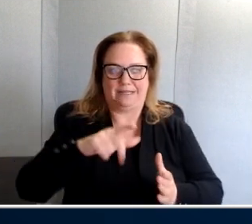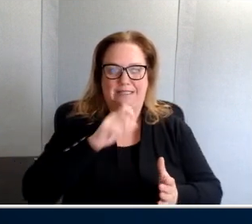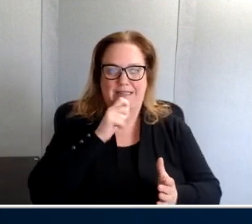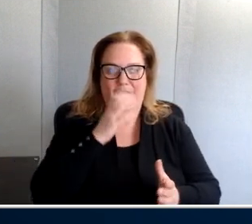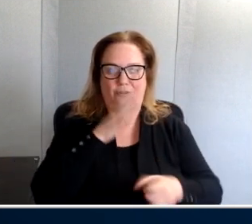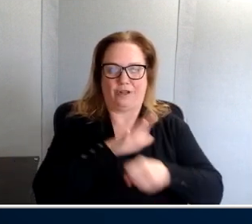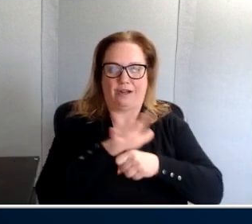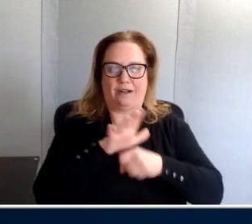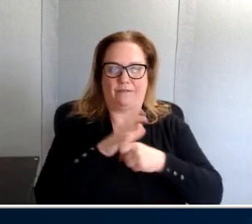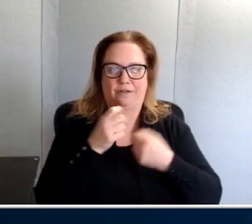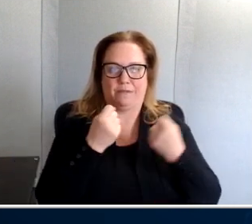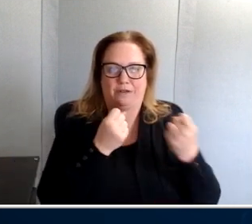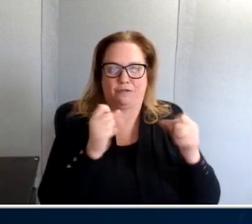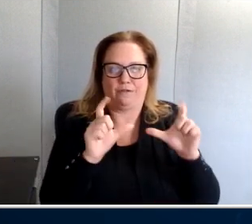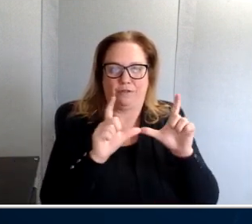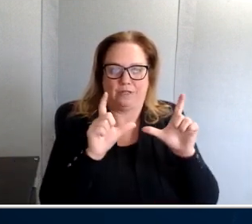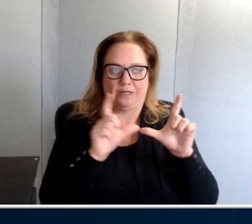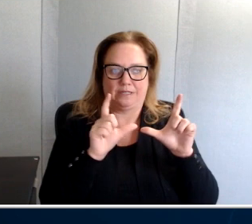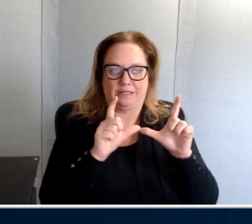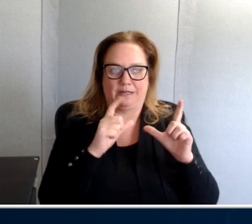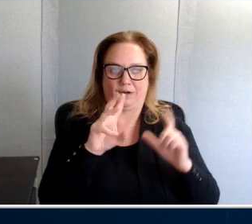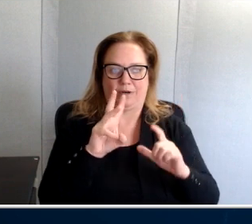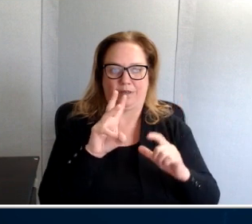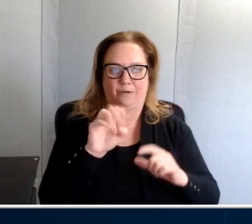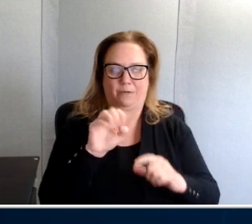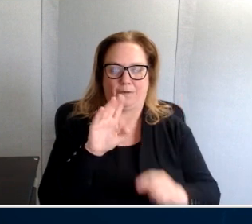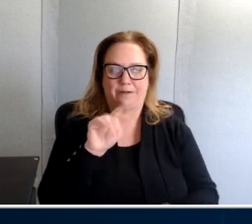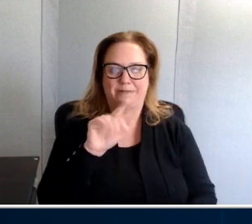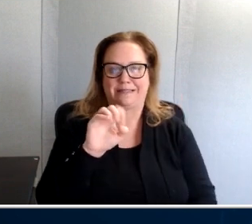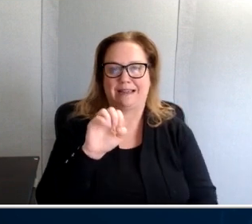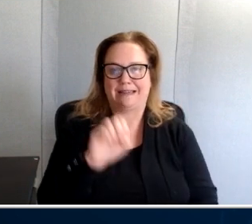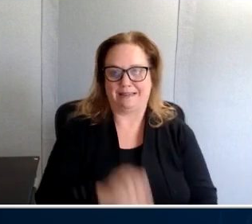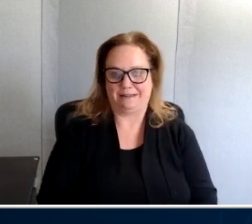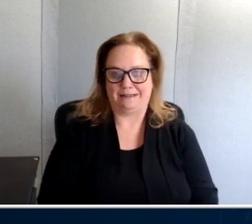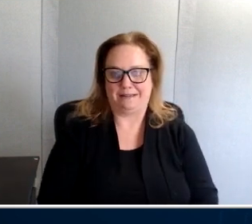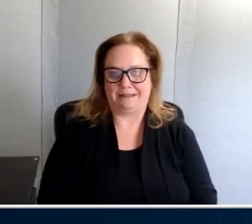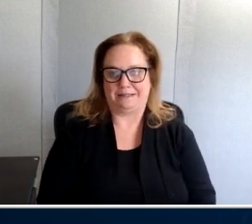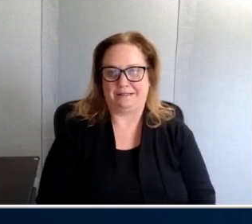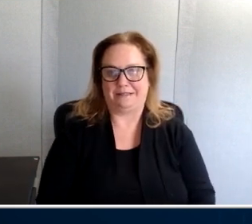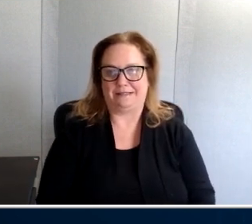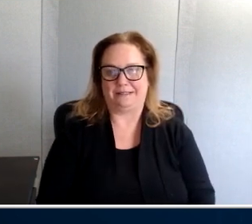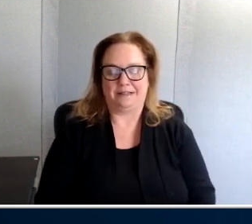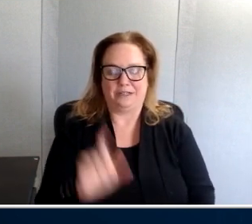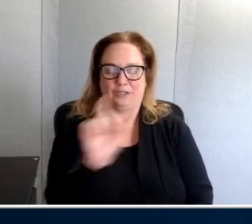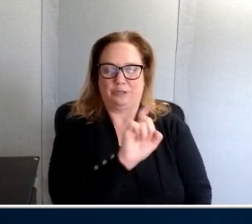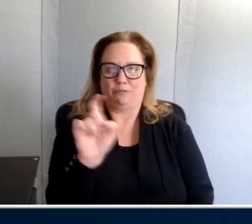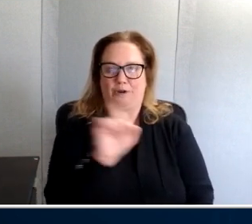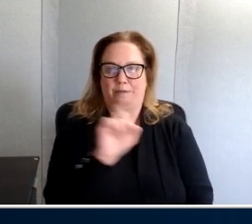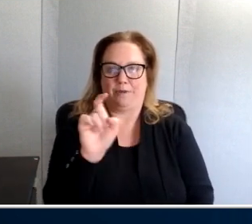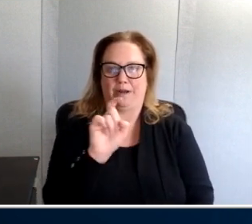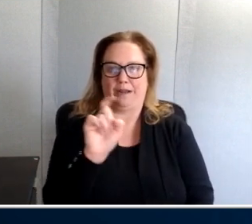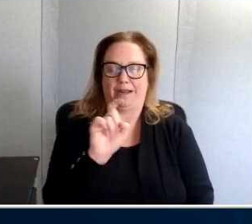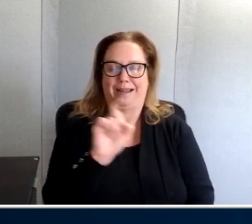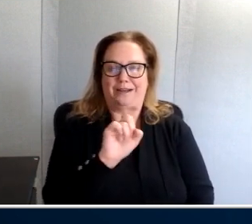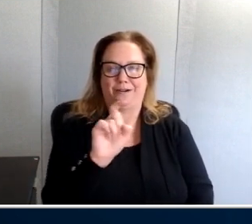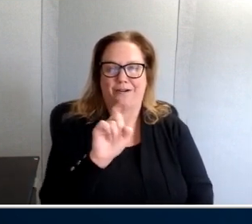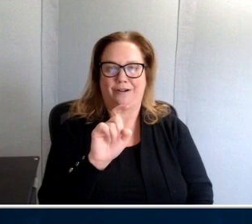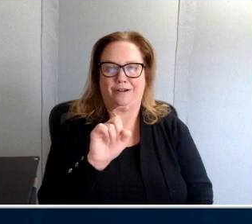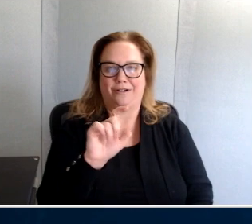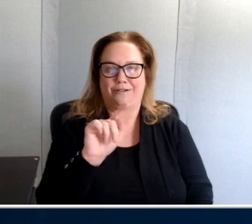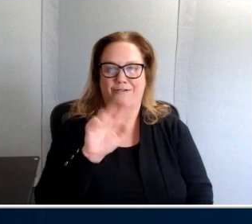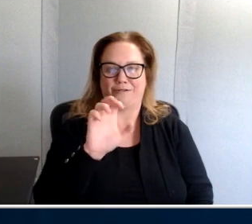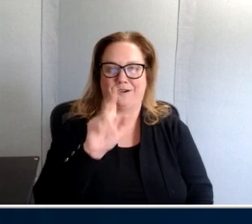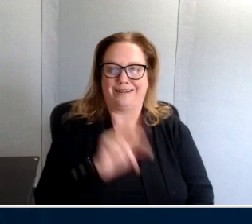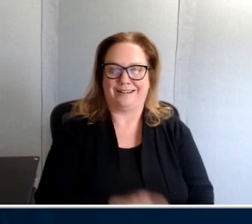just to be on your driver's license. Just go to the website. Exactly. Gas up and spray paint your truck. I love